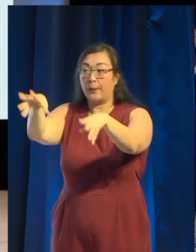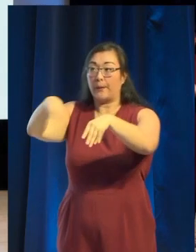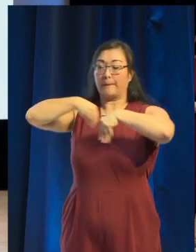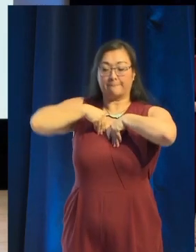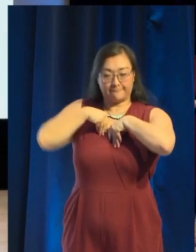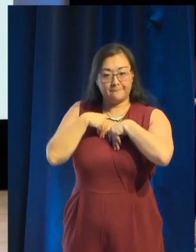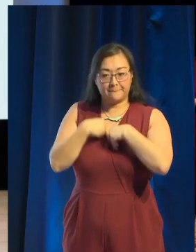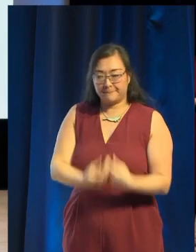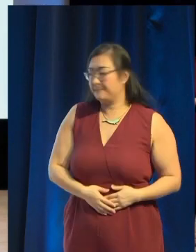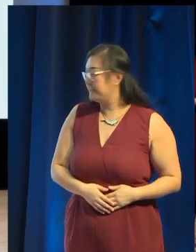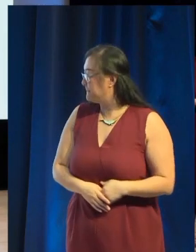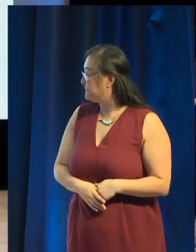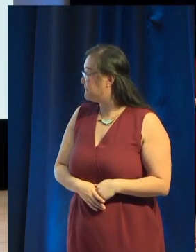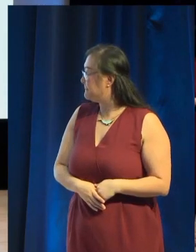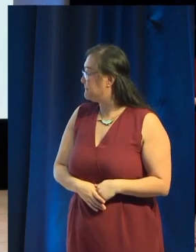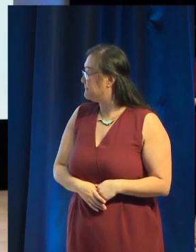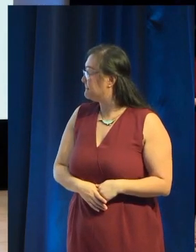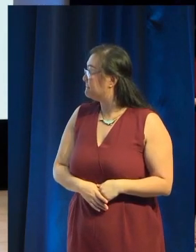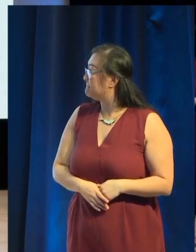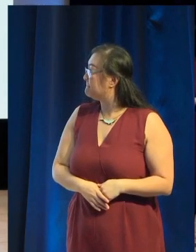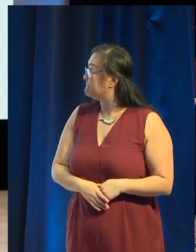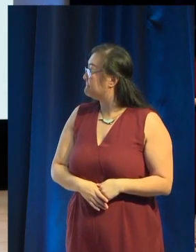So there are authors that